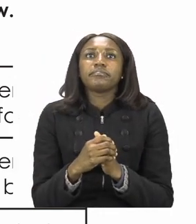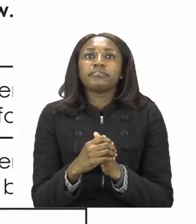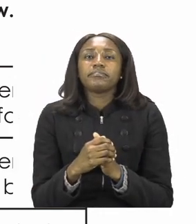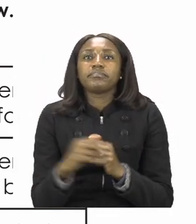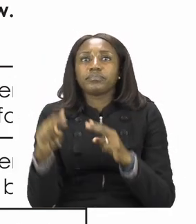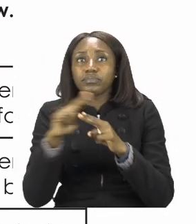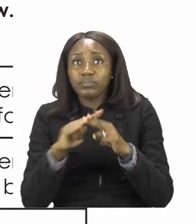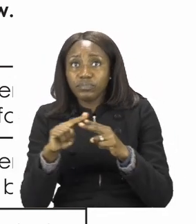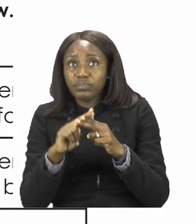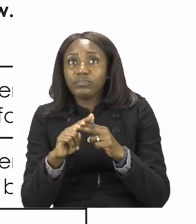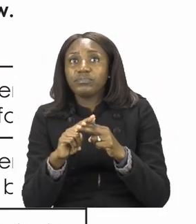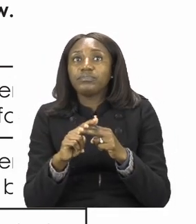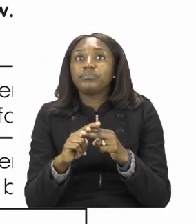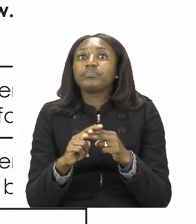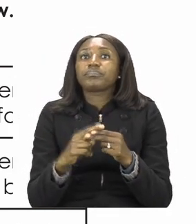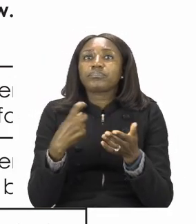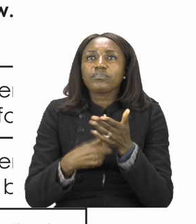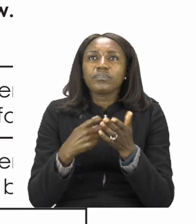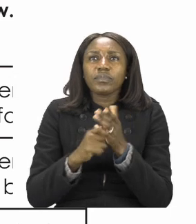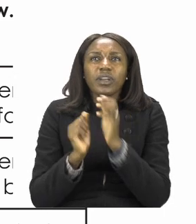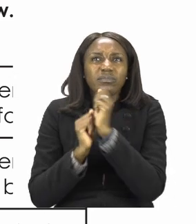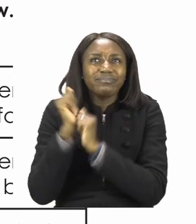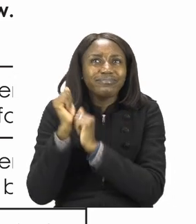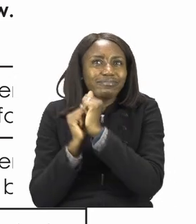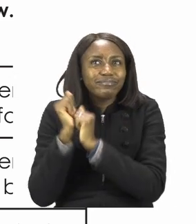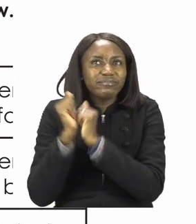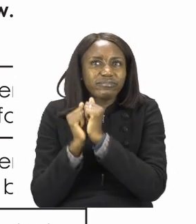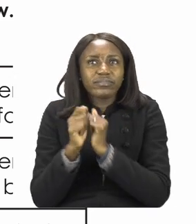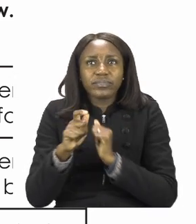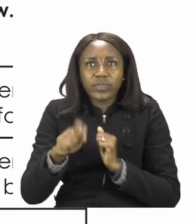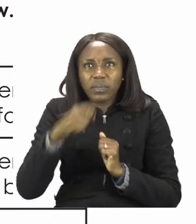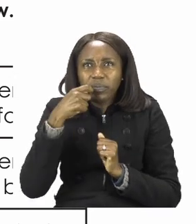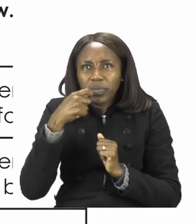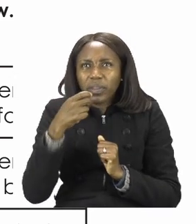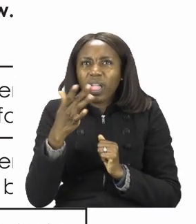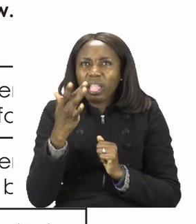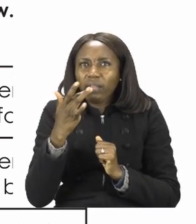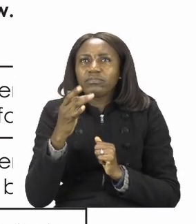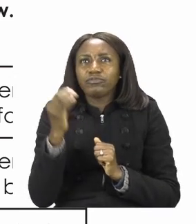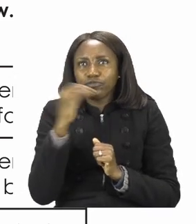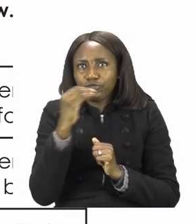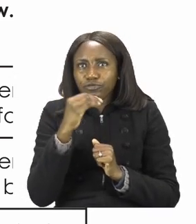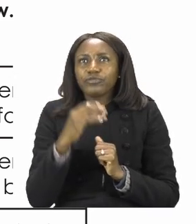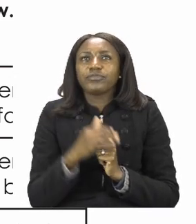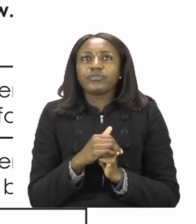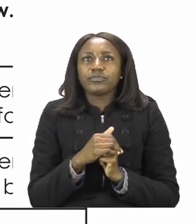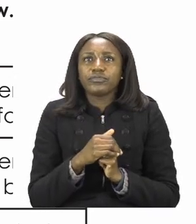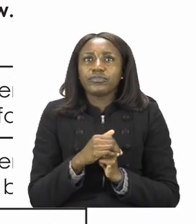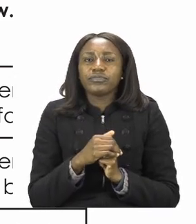Use a plastic spoon to taste your food.